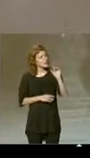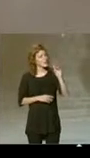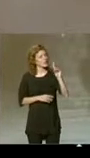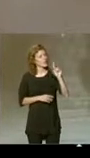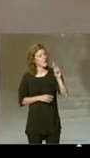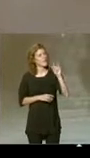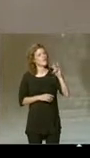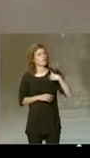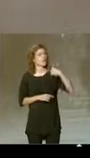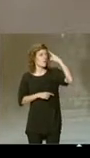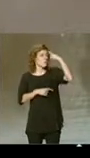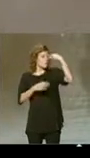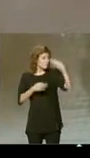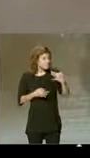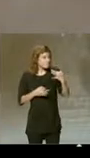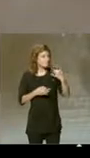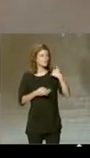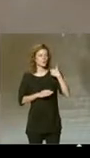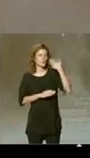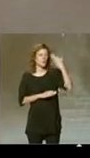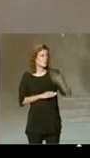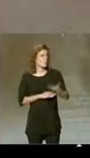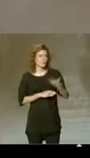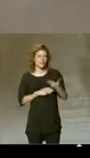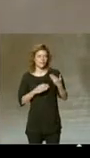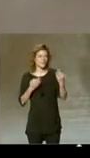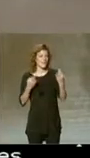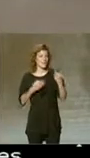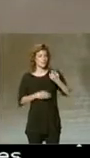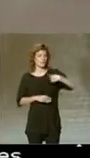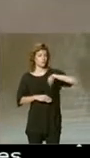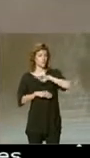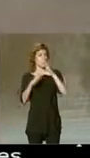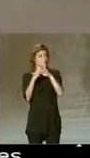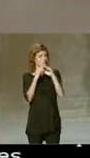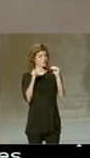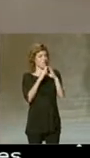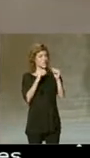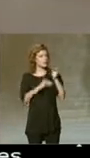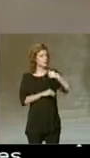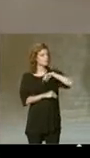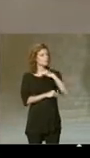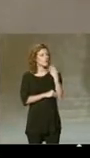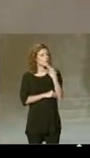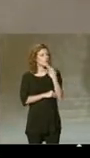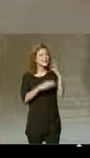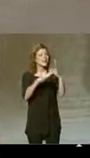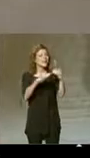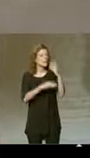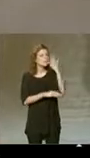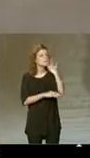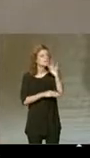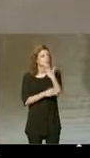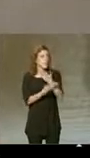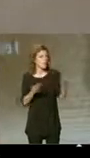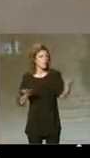David, my dear colleague, I do think it is key that our universities get to know our